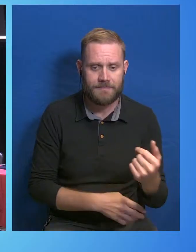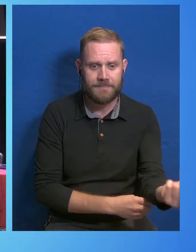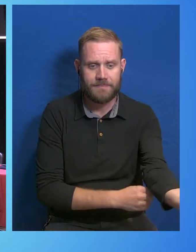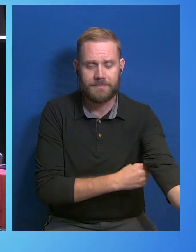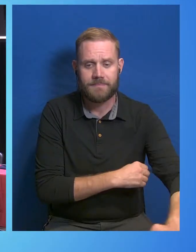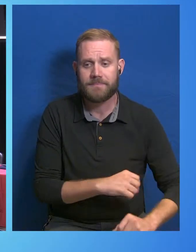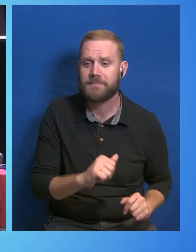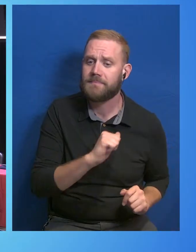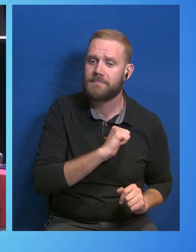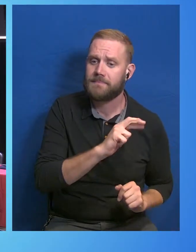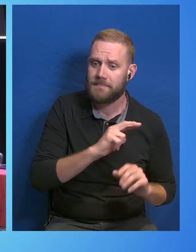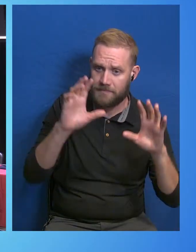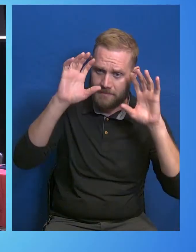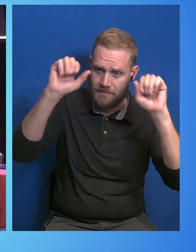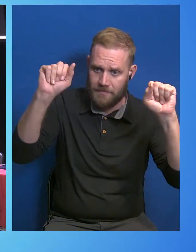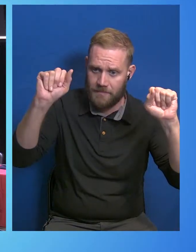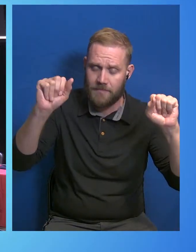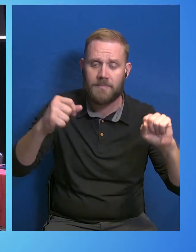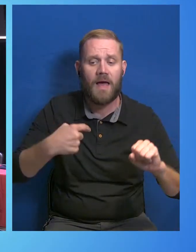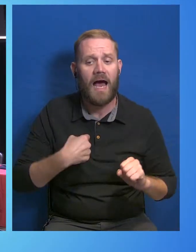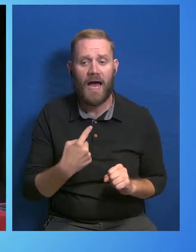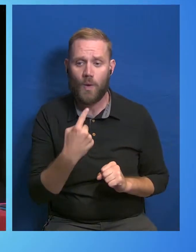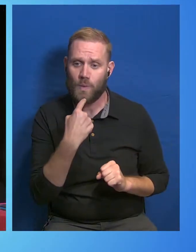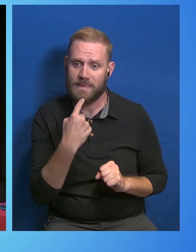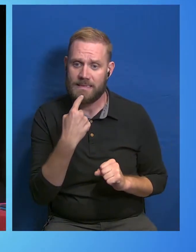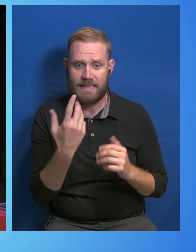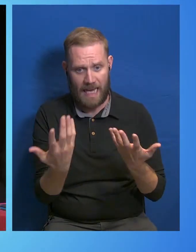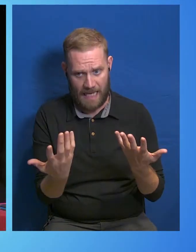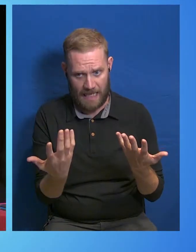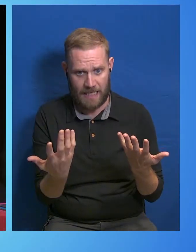Okay, this is Superintendent Reichman. I would just say